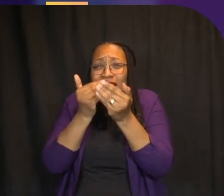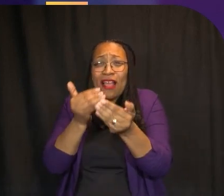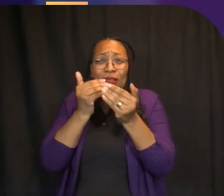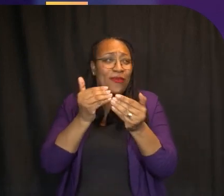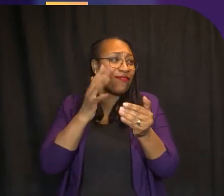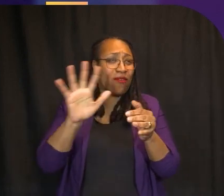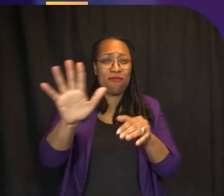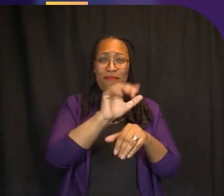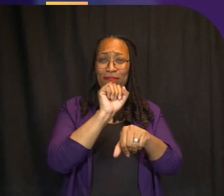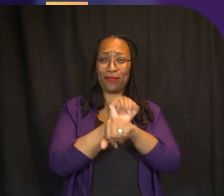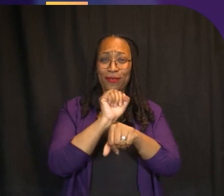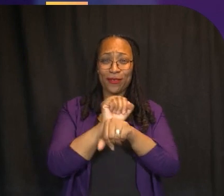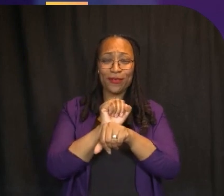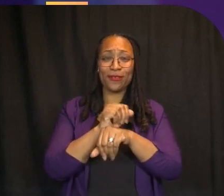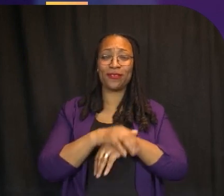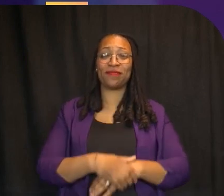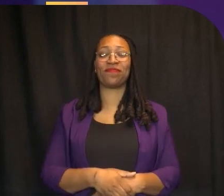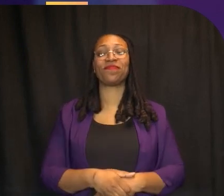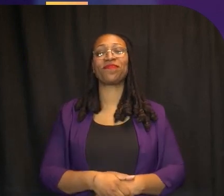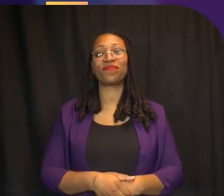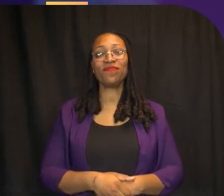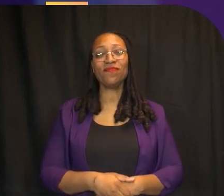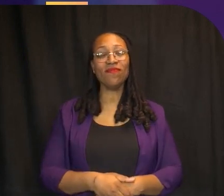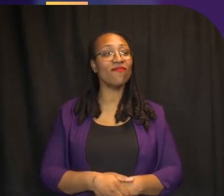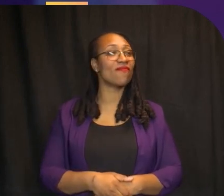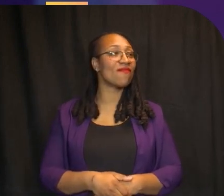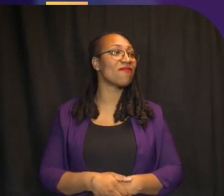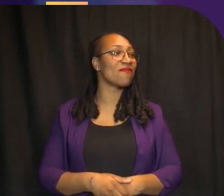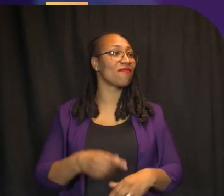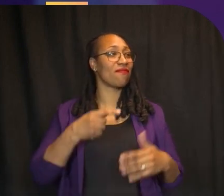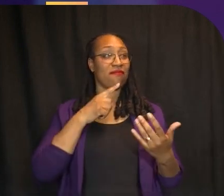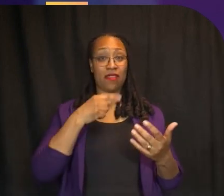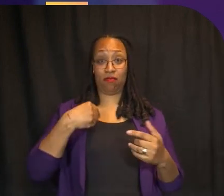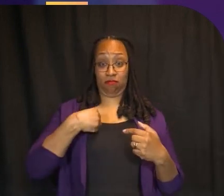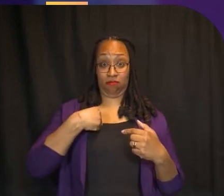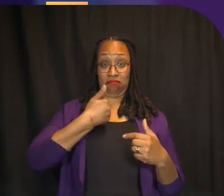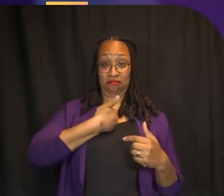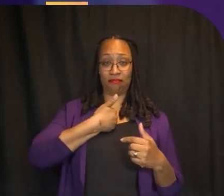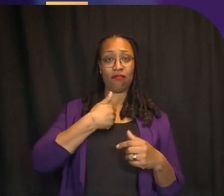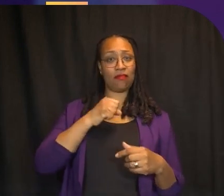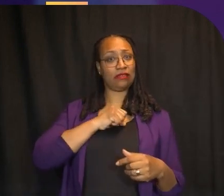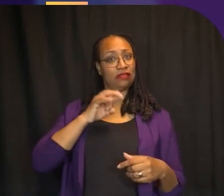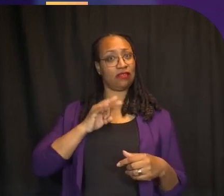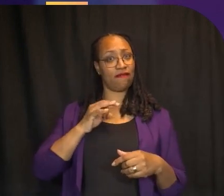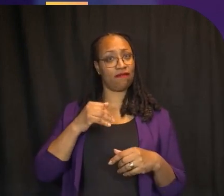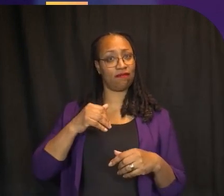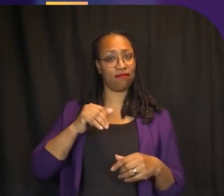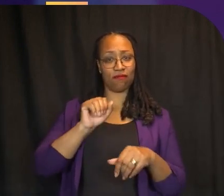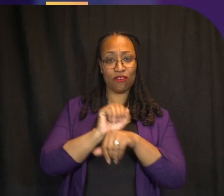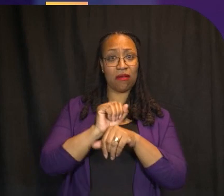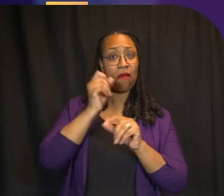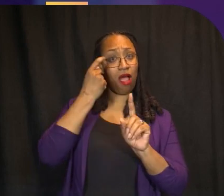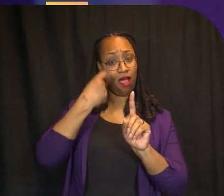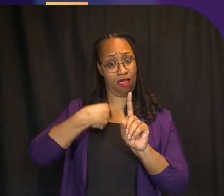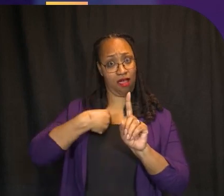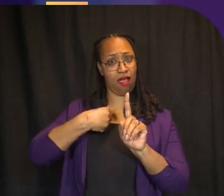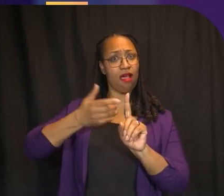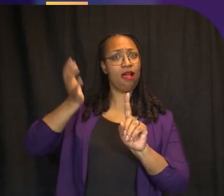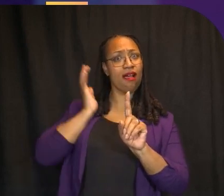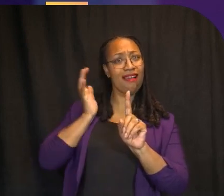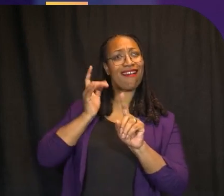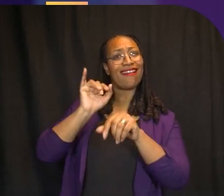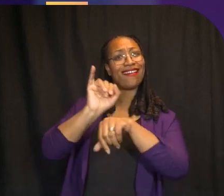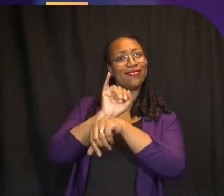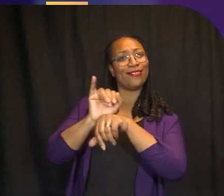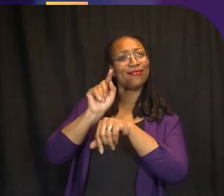In addition to being a staff member, I'm also a proud graduate of the Summer Internship Program, which this year marks